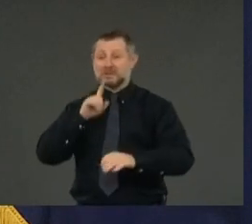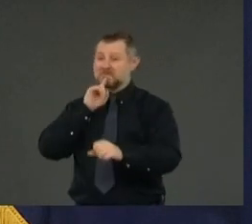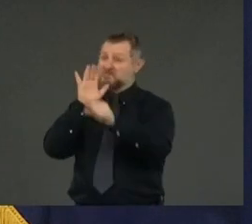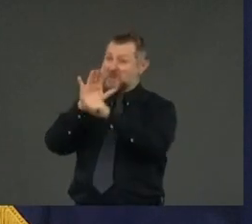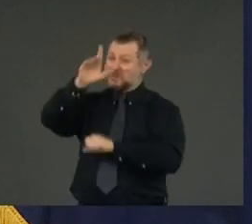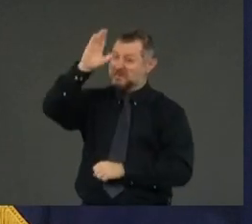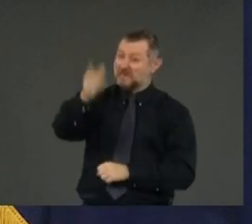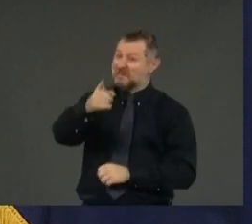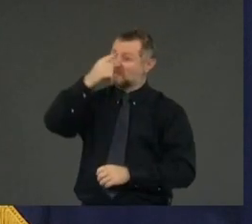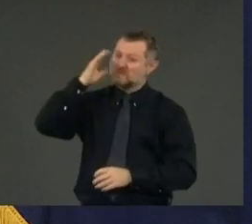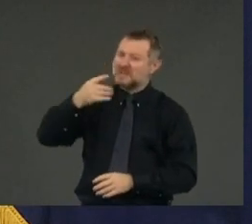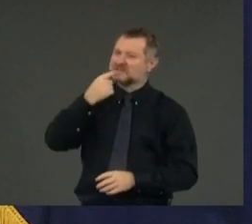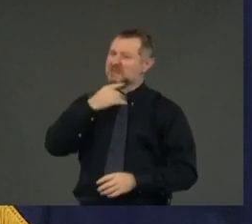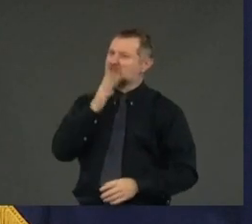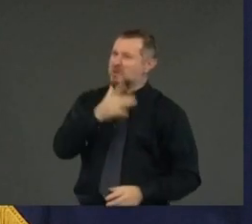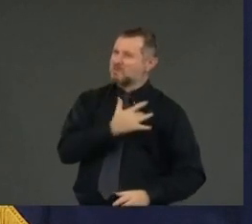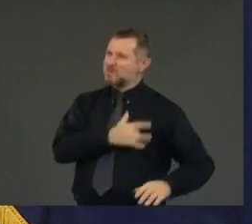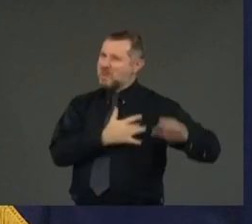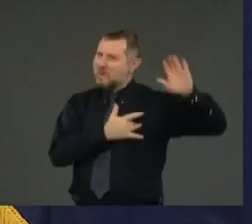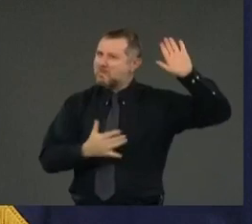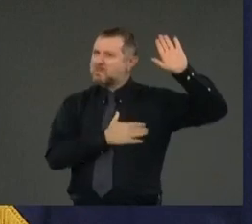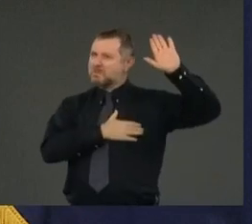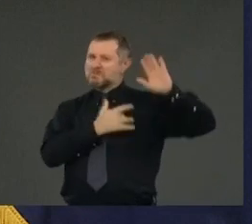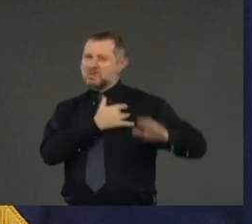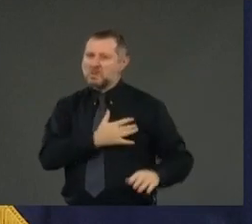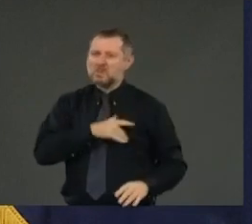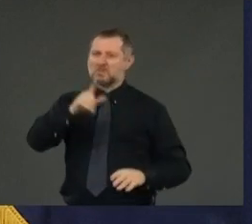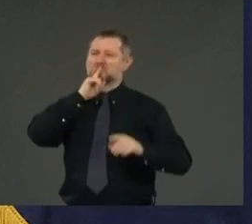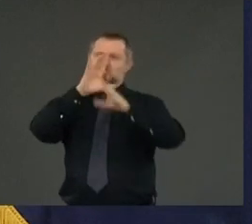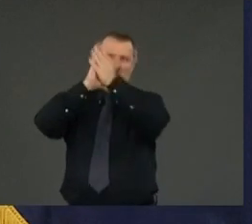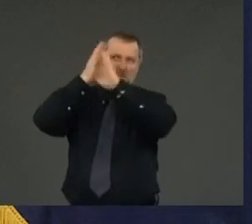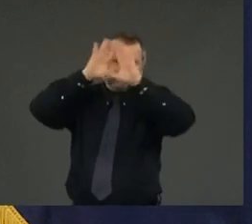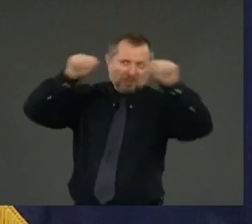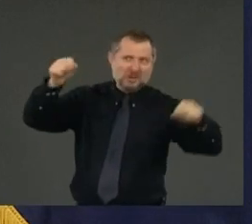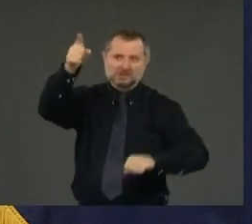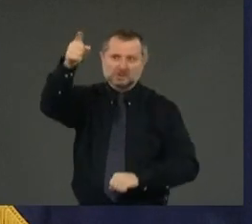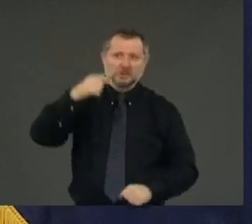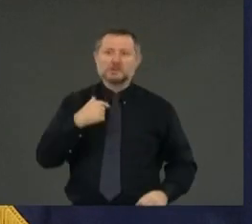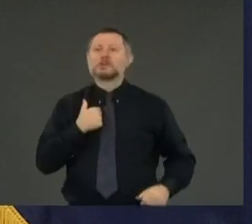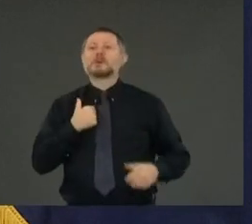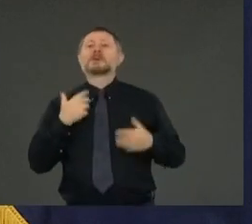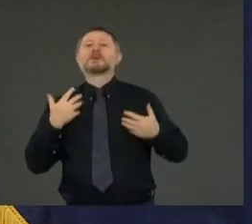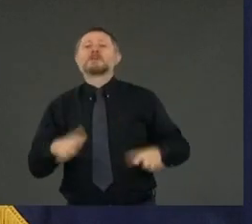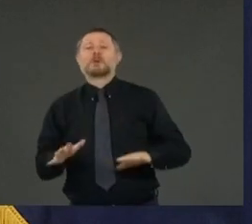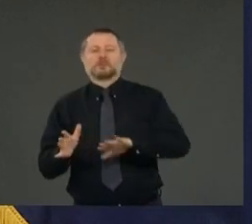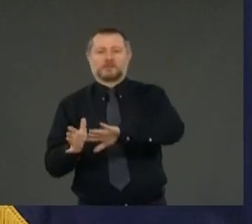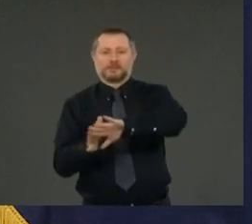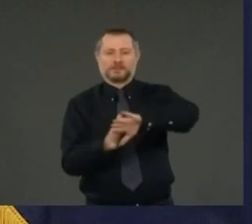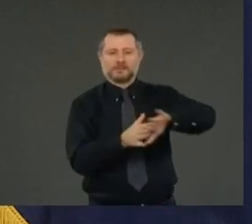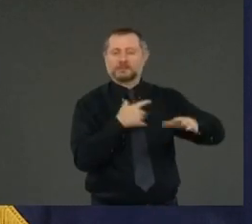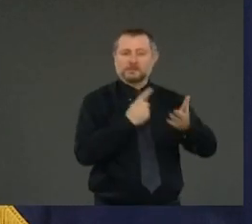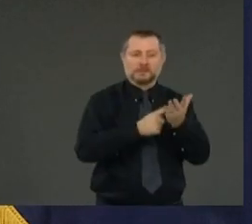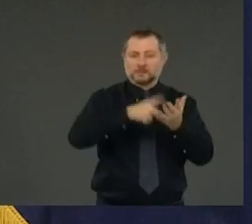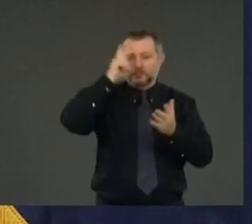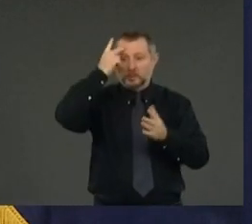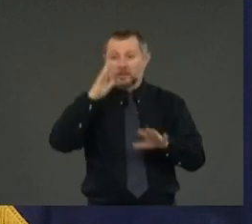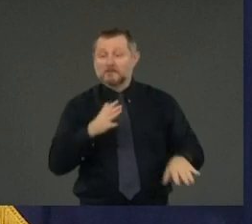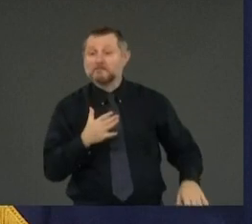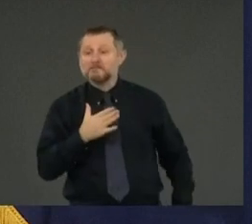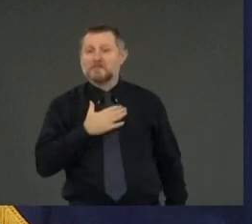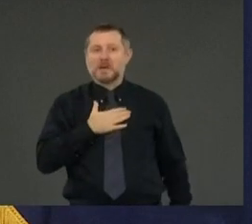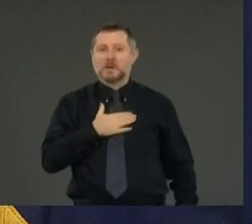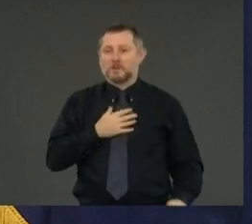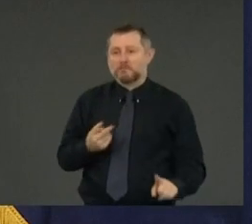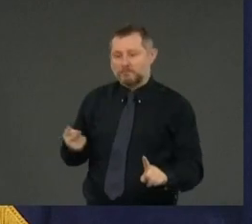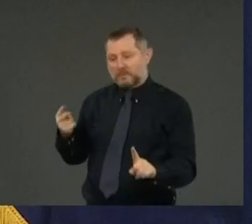to die, everything, just to take the politics off the table. And look, from my point of view, I am